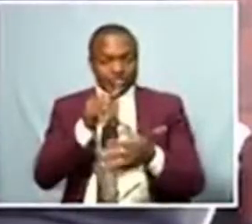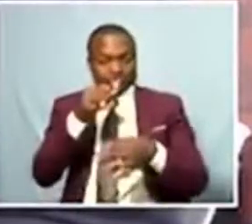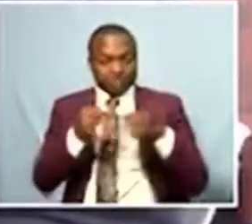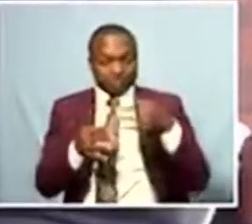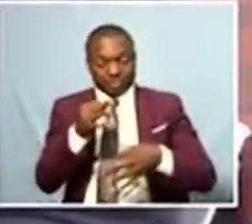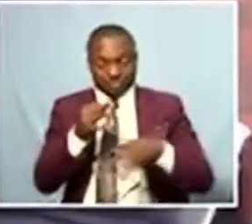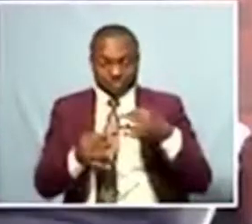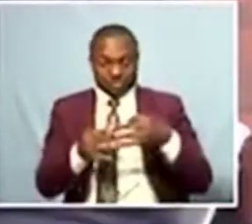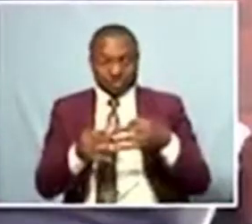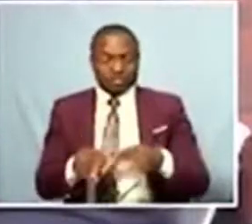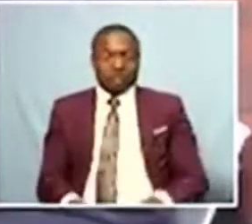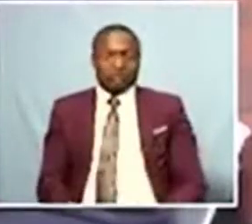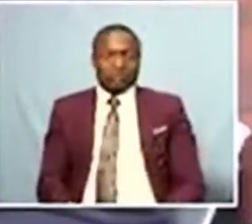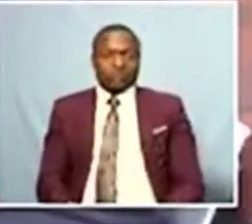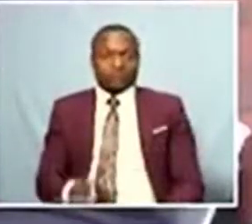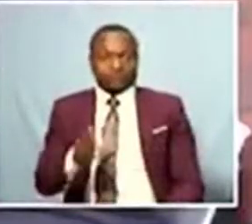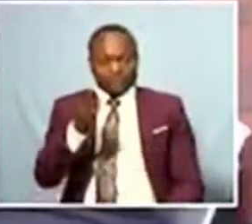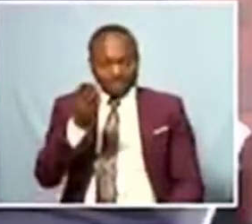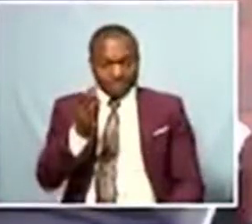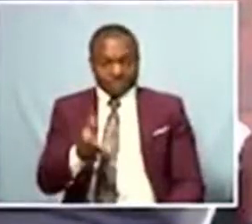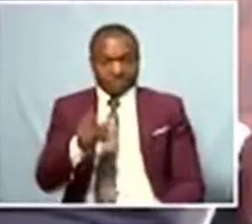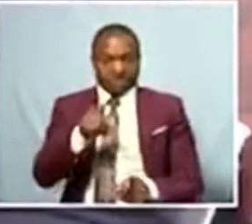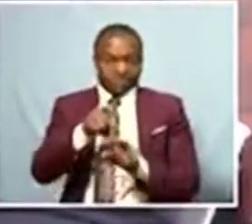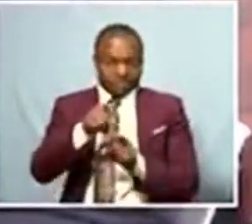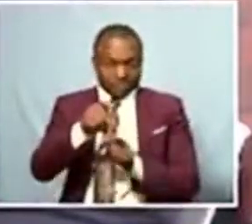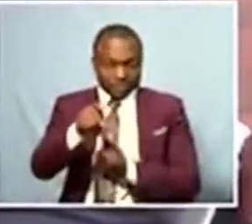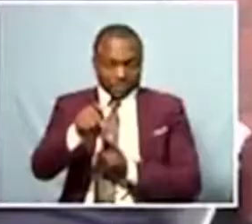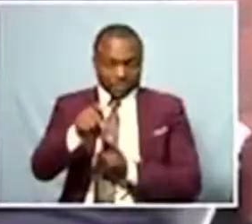also there's a profession